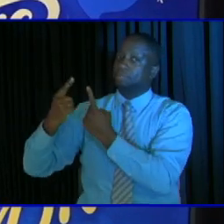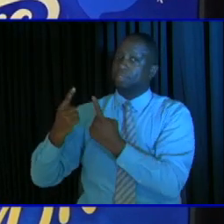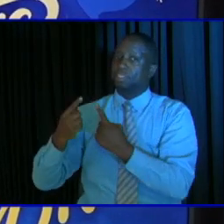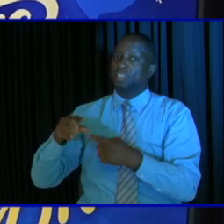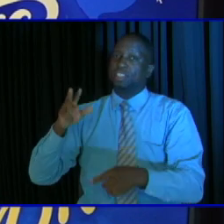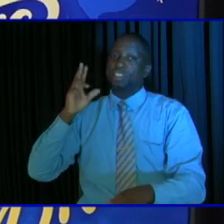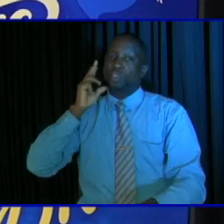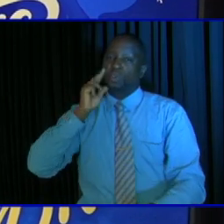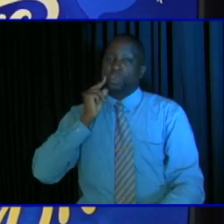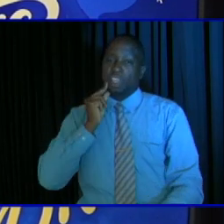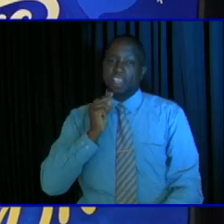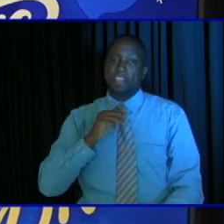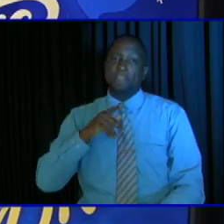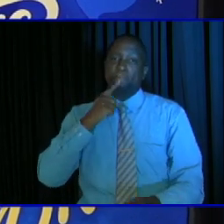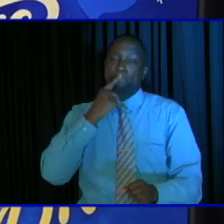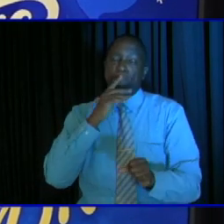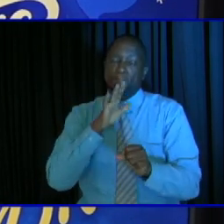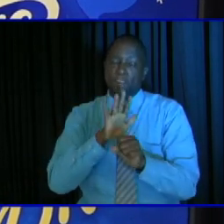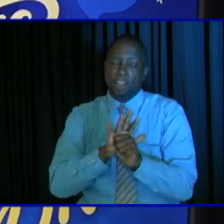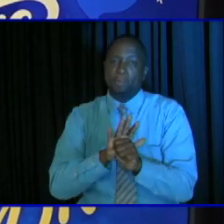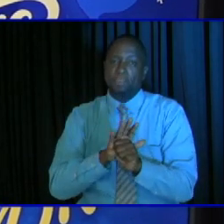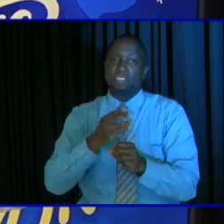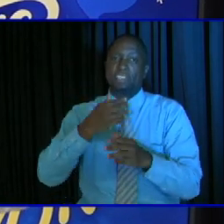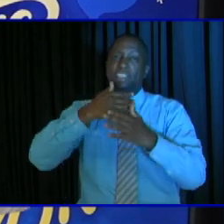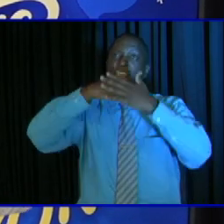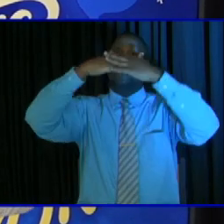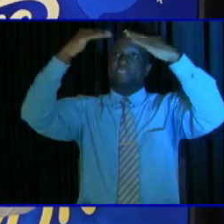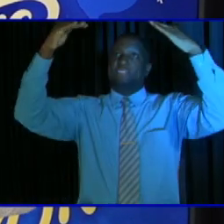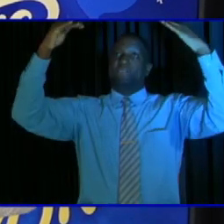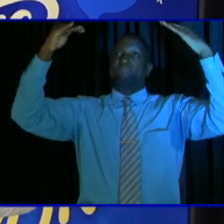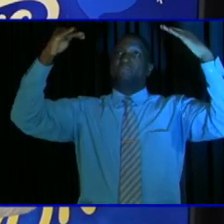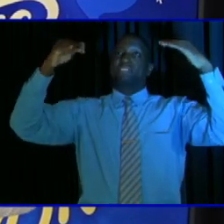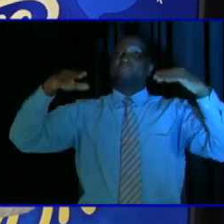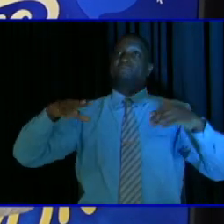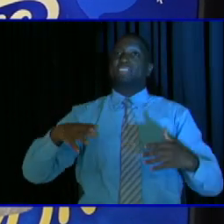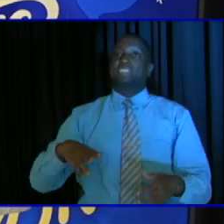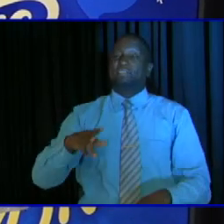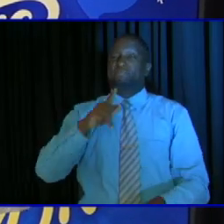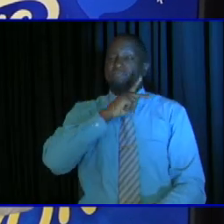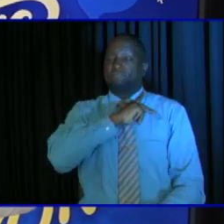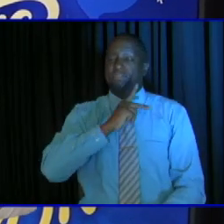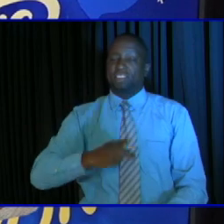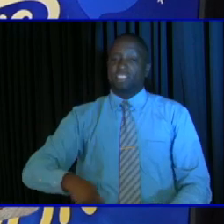promise of heaven, the kingdom